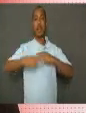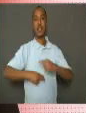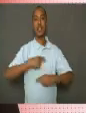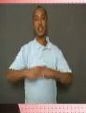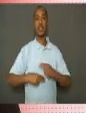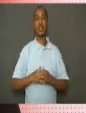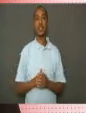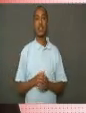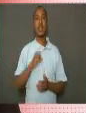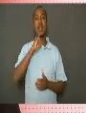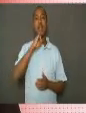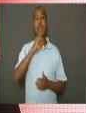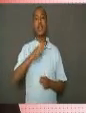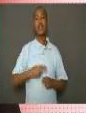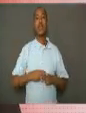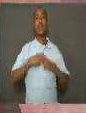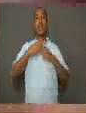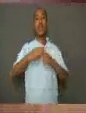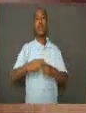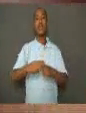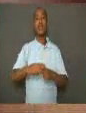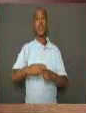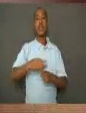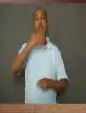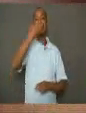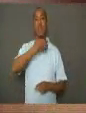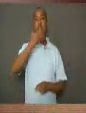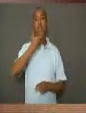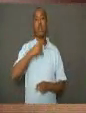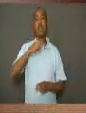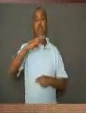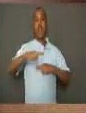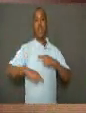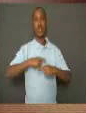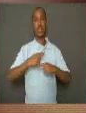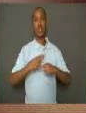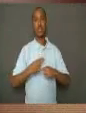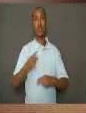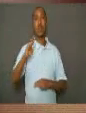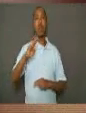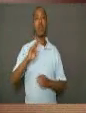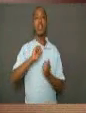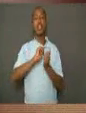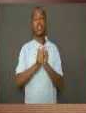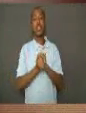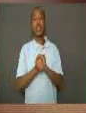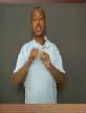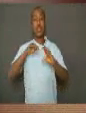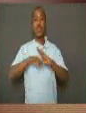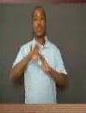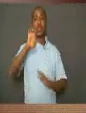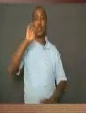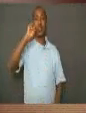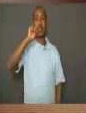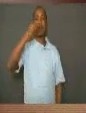reaction is called heat of reaction or